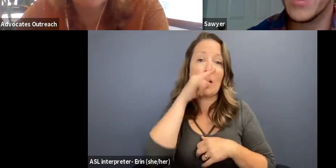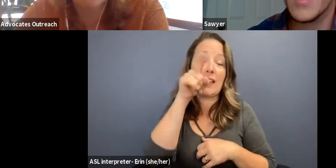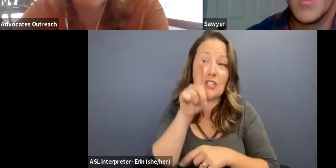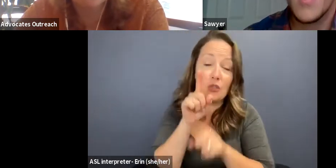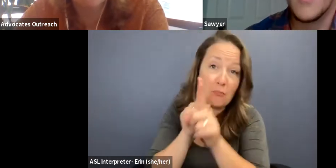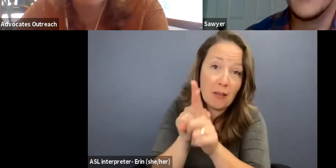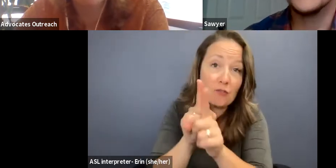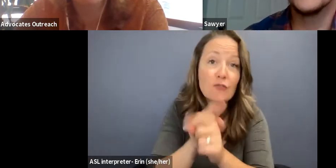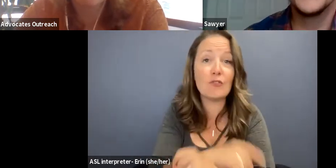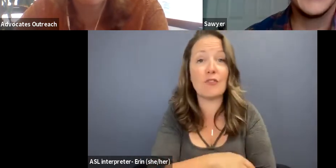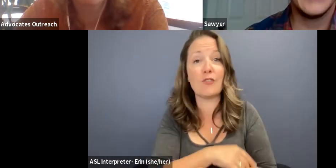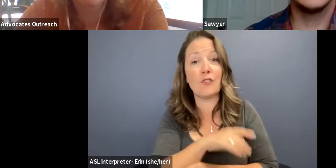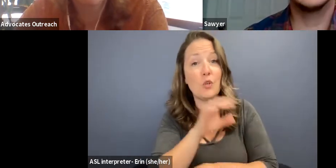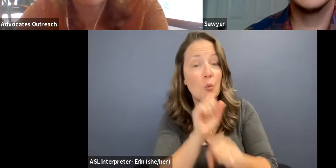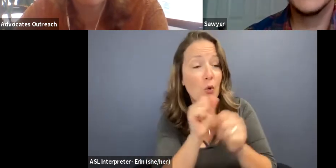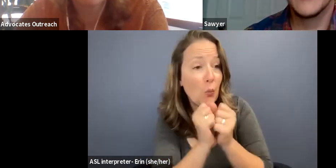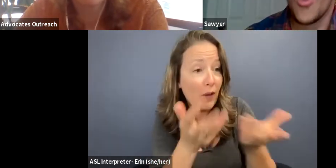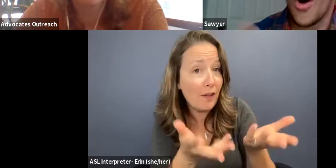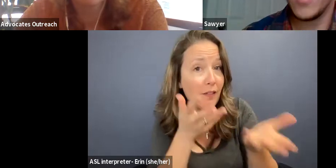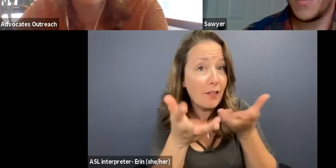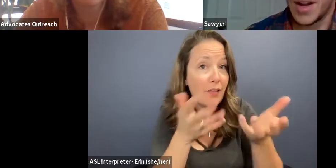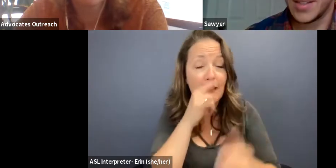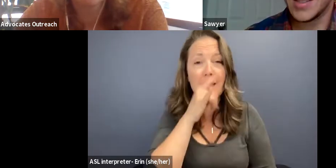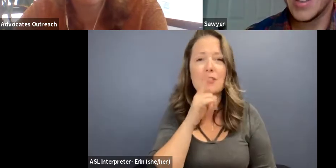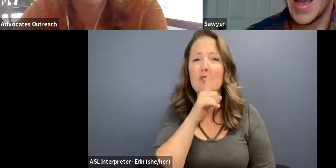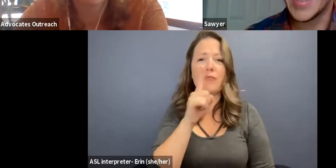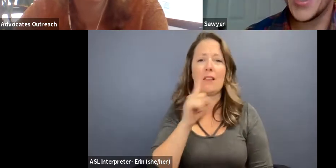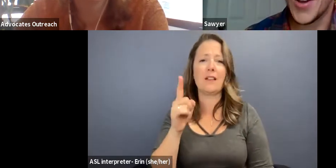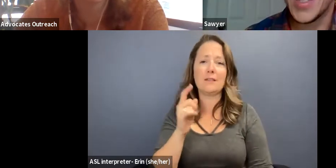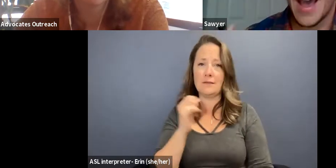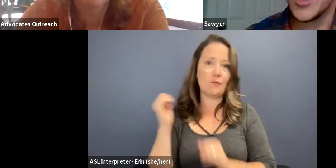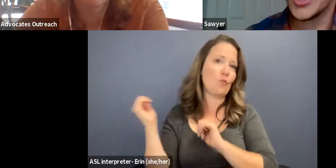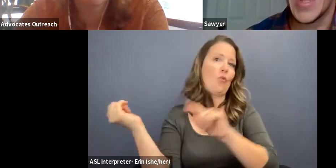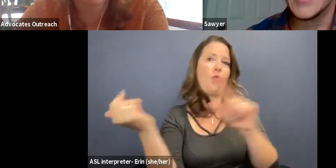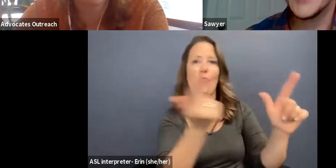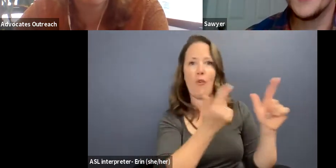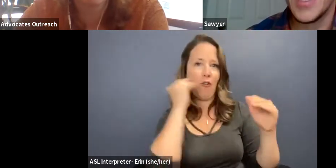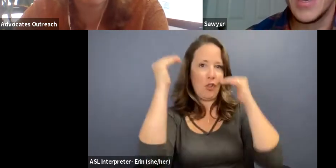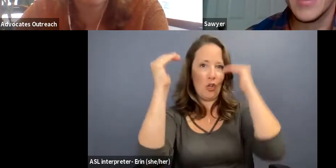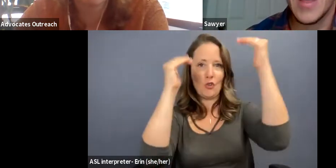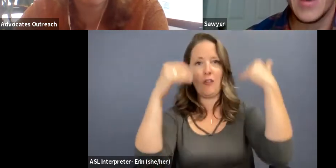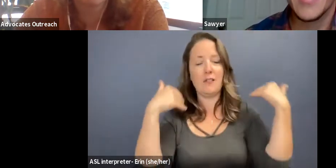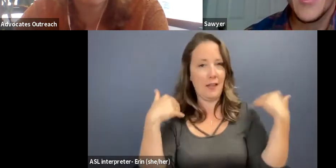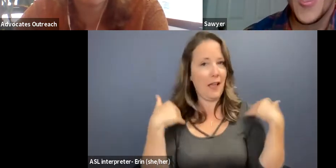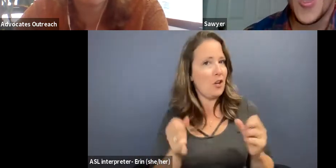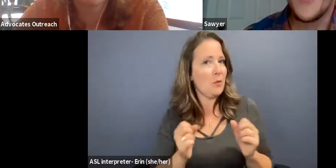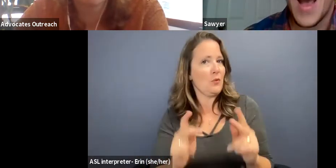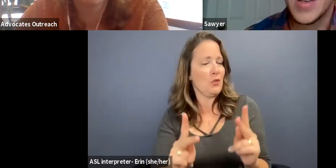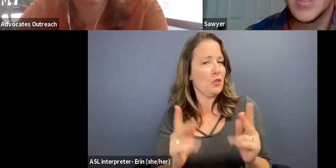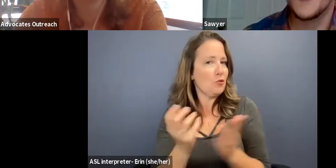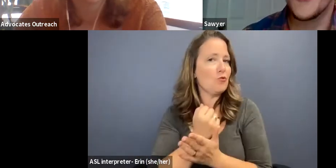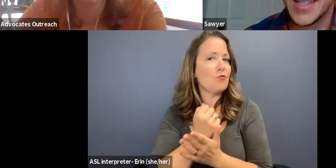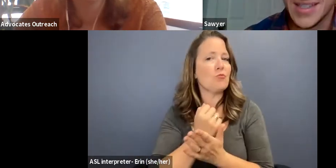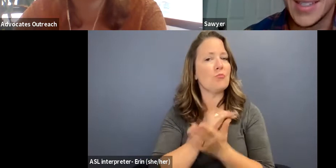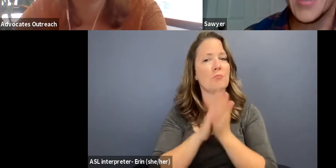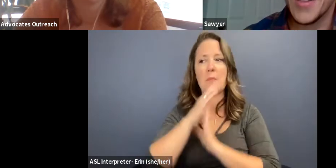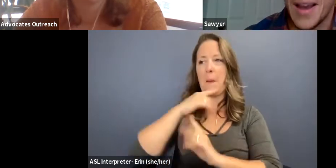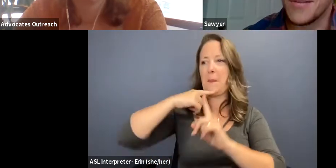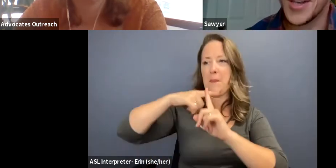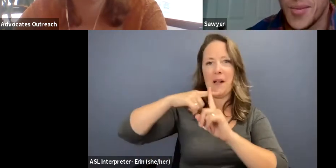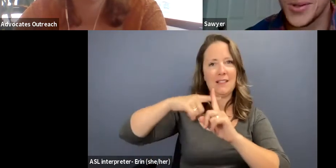So yeah, thank you. I guess I'll introduce myself the way that a lot of you all did in the chat. Again, my name is